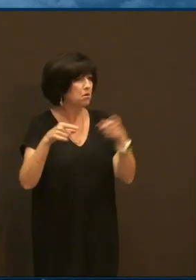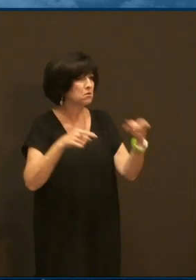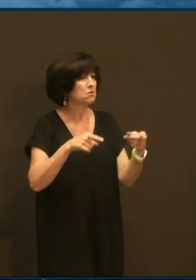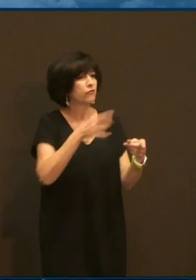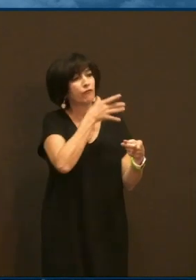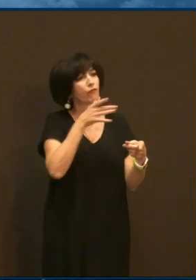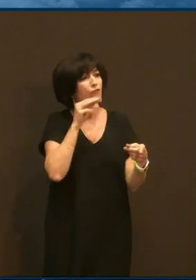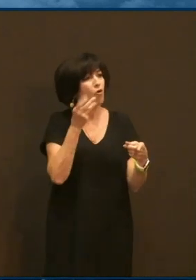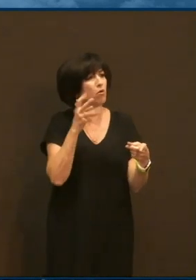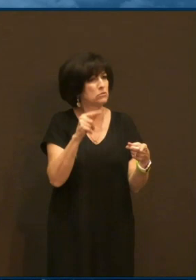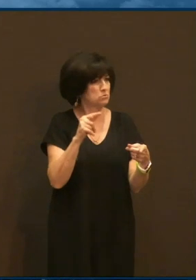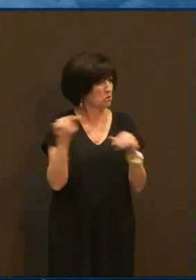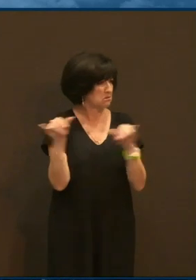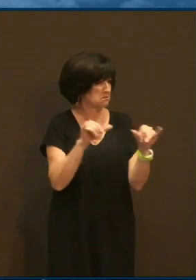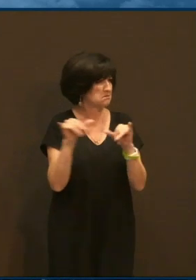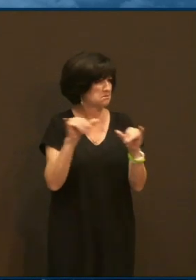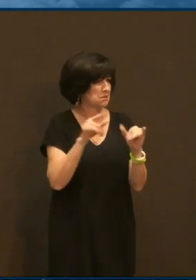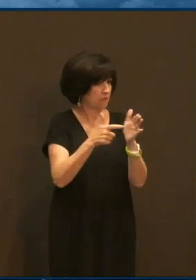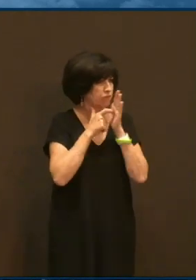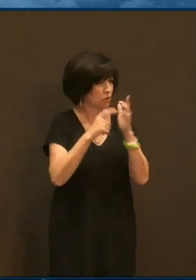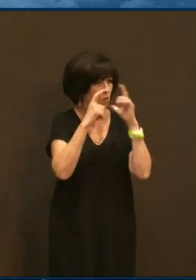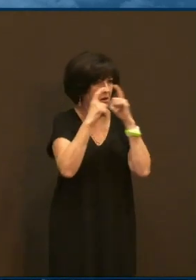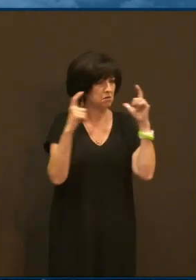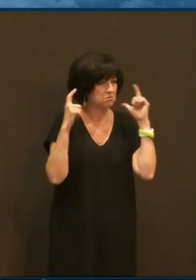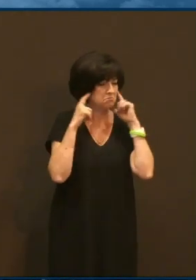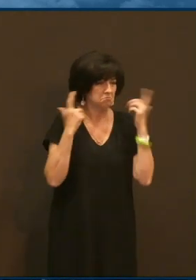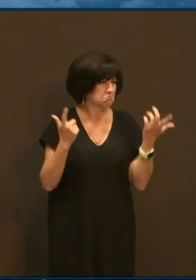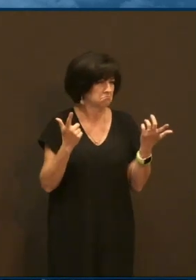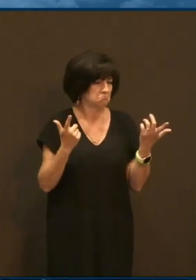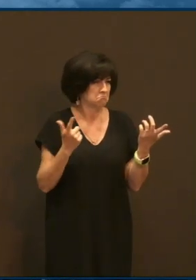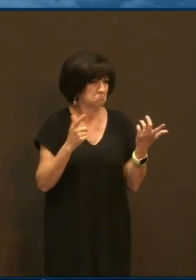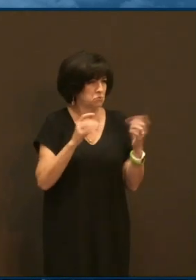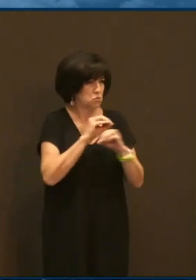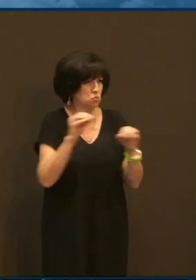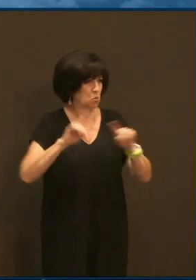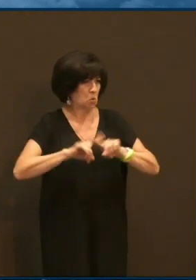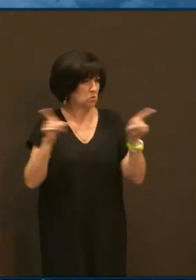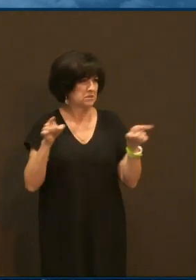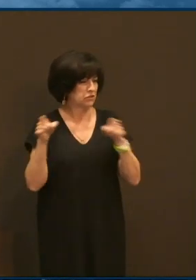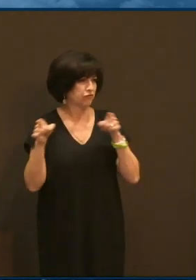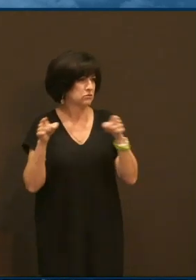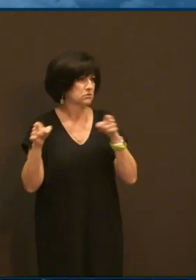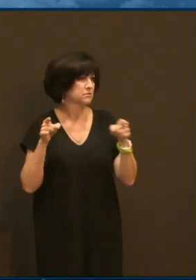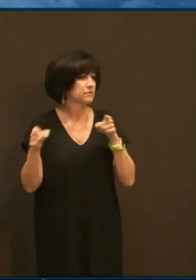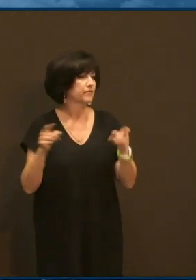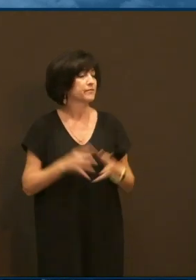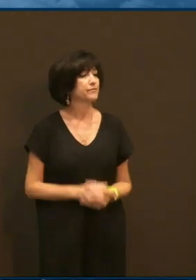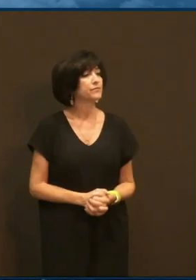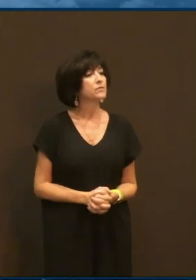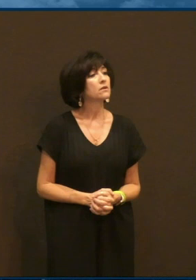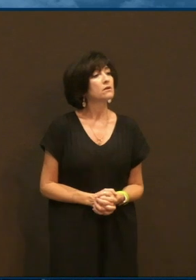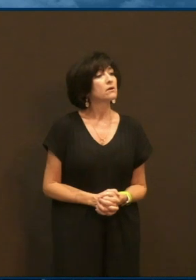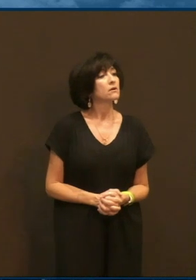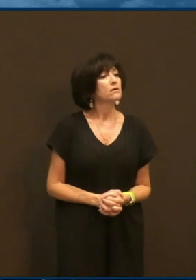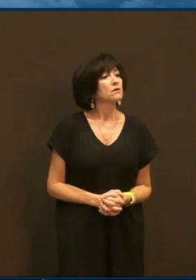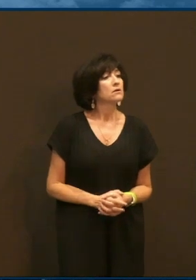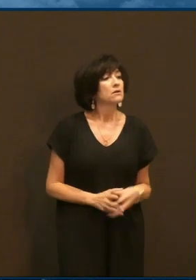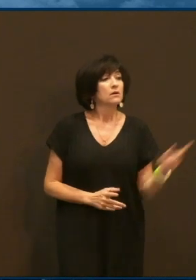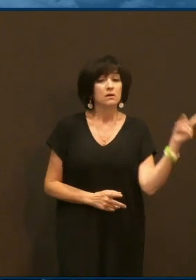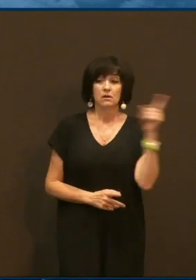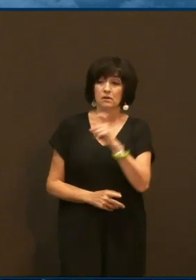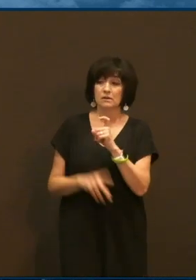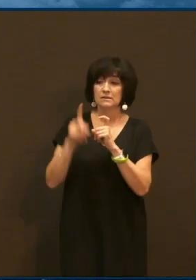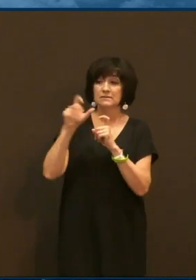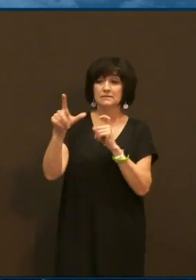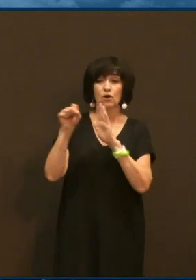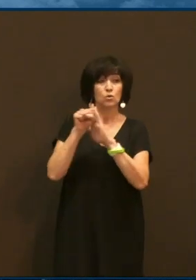there. And then shifting questions, this is from Matt Biddle at Delaware State News. Are there any plans to revamp civil